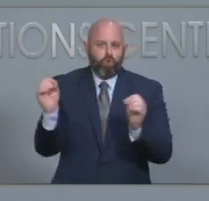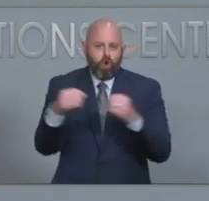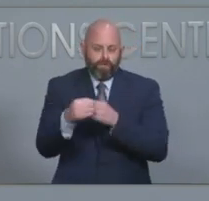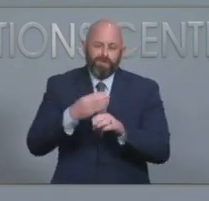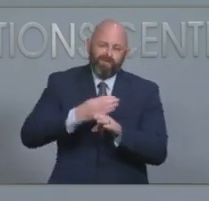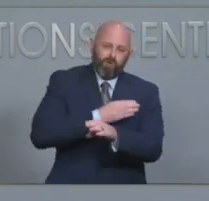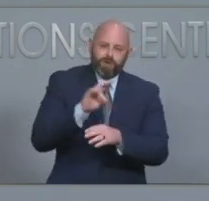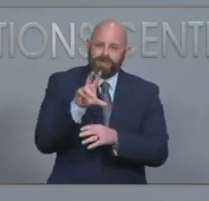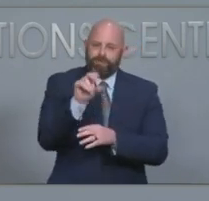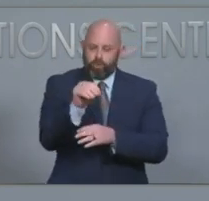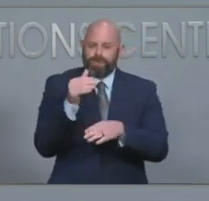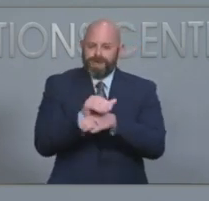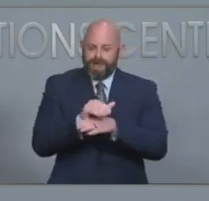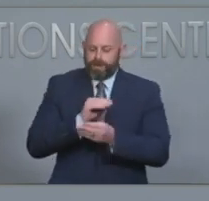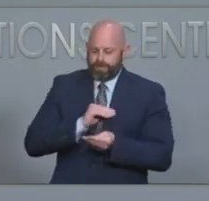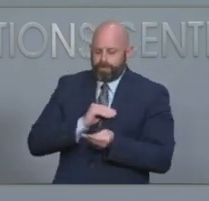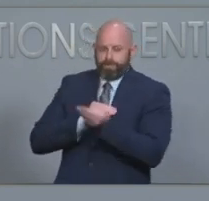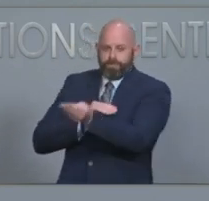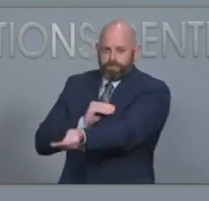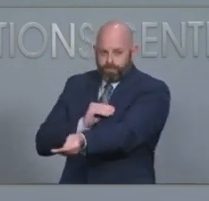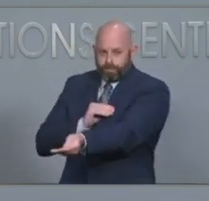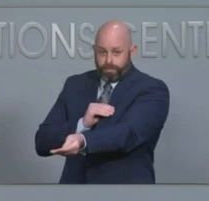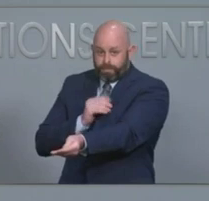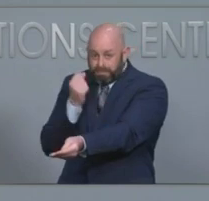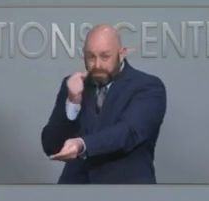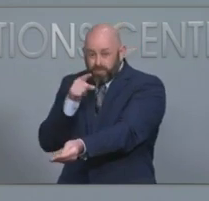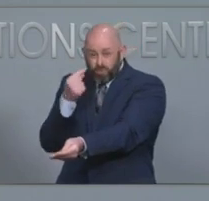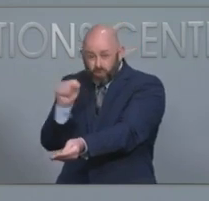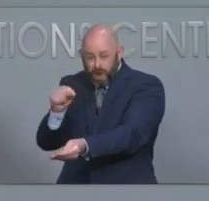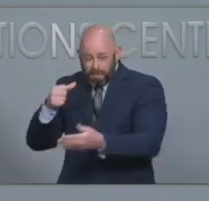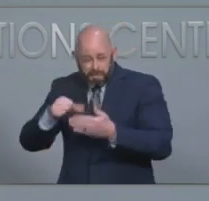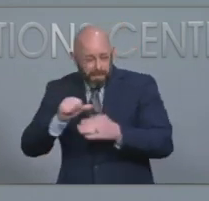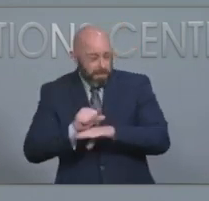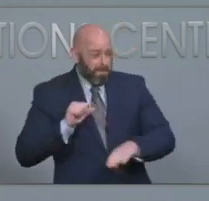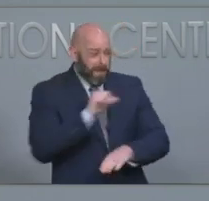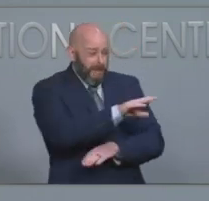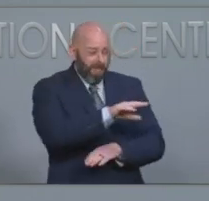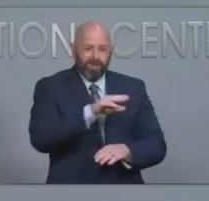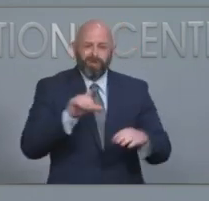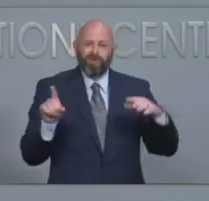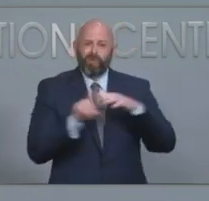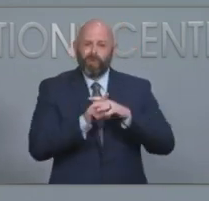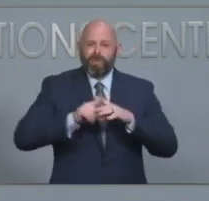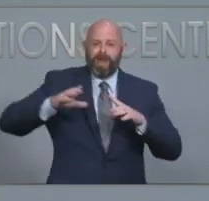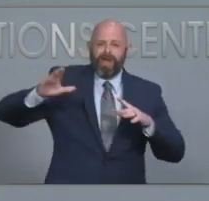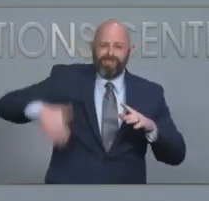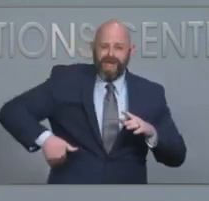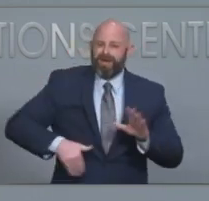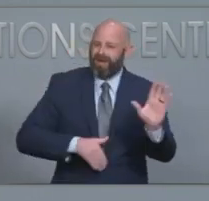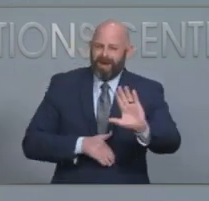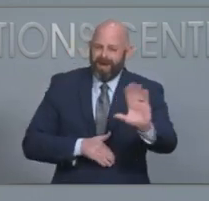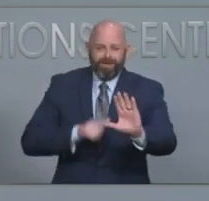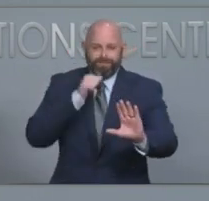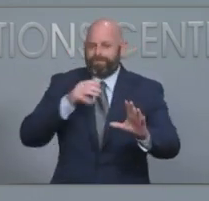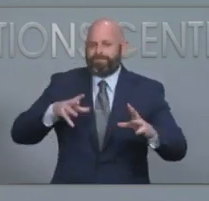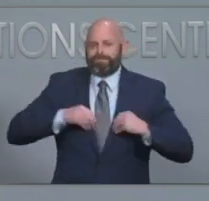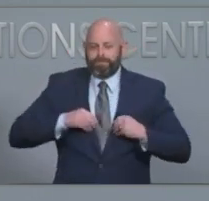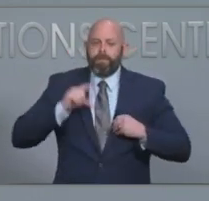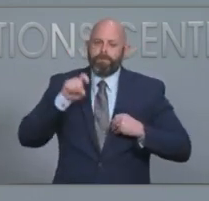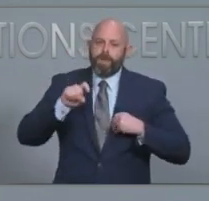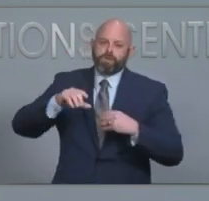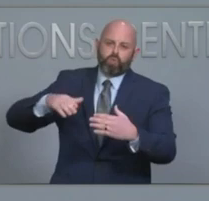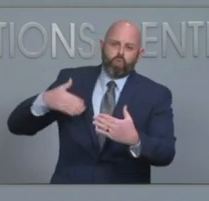p.m. It's too late to put that ballot in the mail. It has to arrive at your County Board of Elections office